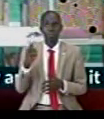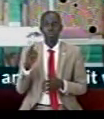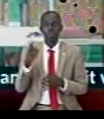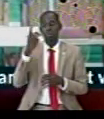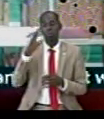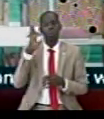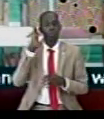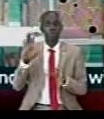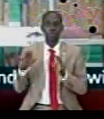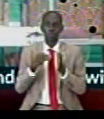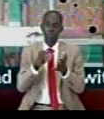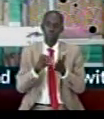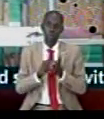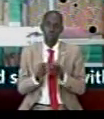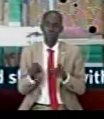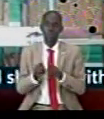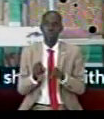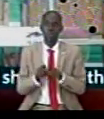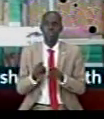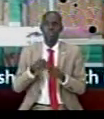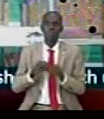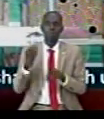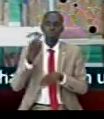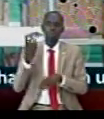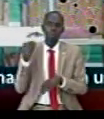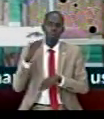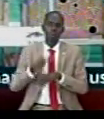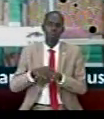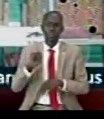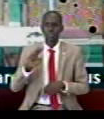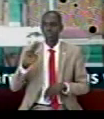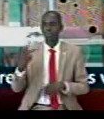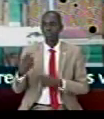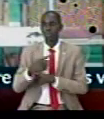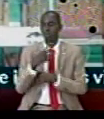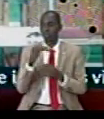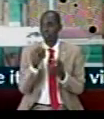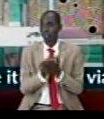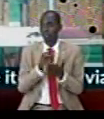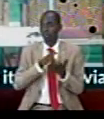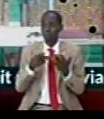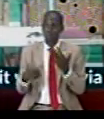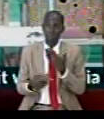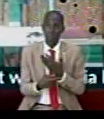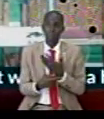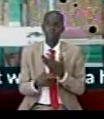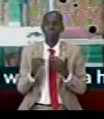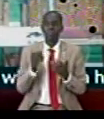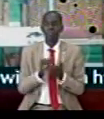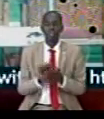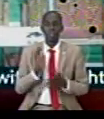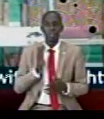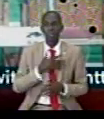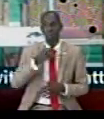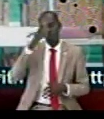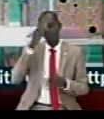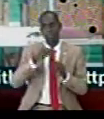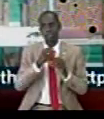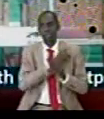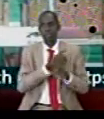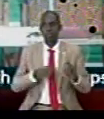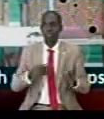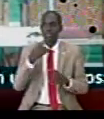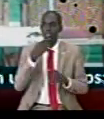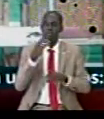it for me. It was on the third day of the Global Crusade that our Father in the Lord said we should lay our